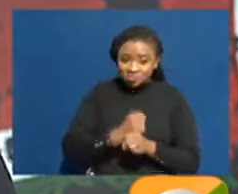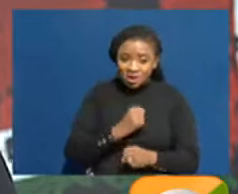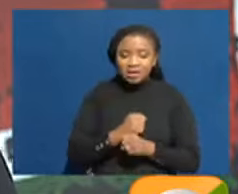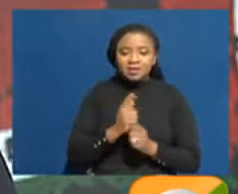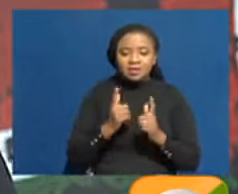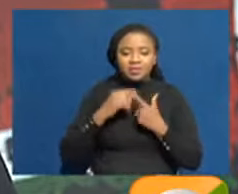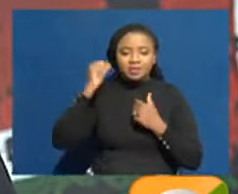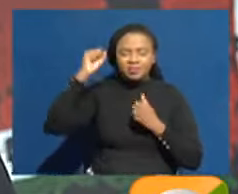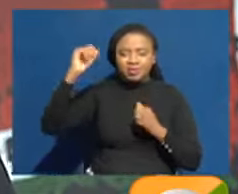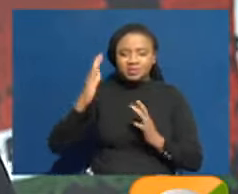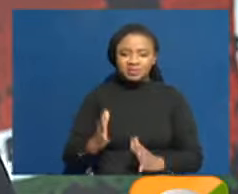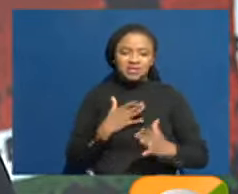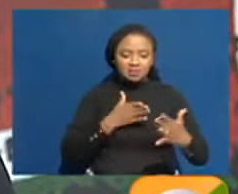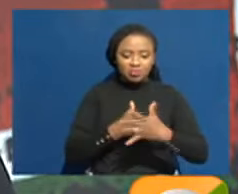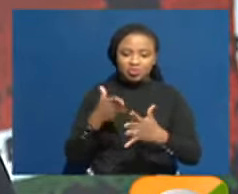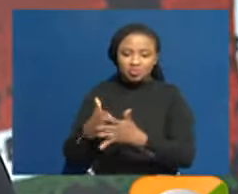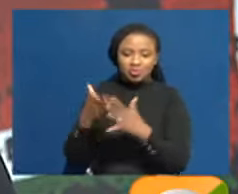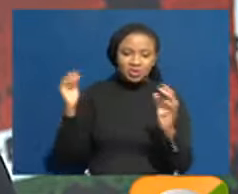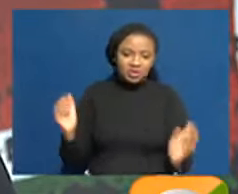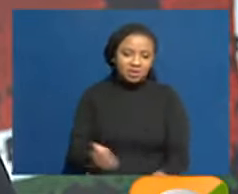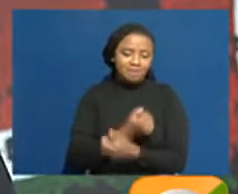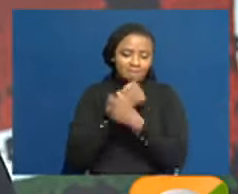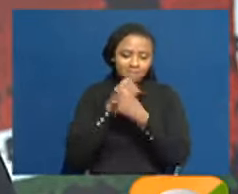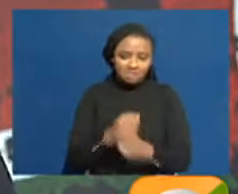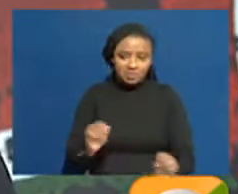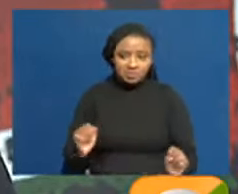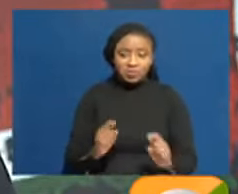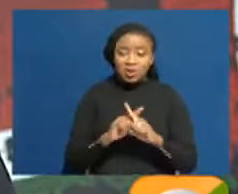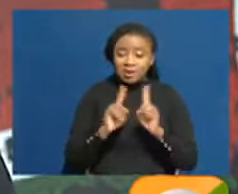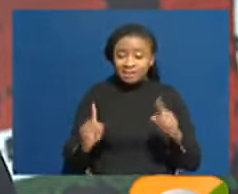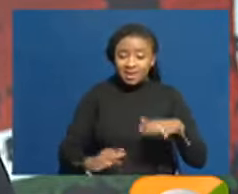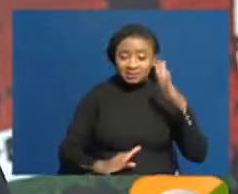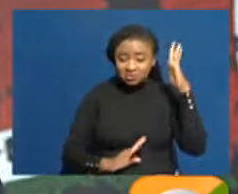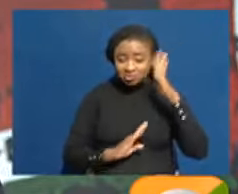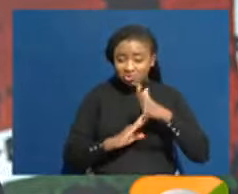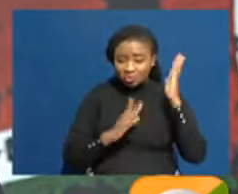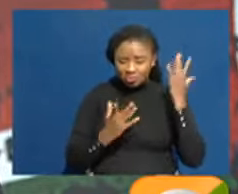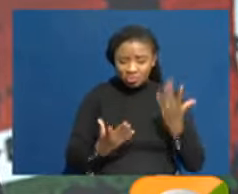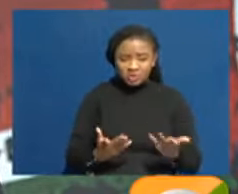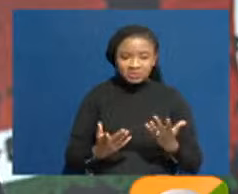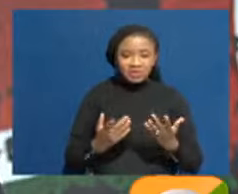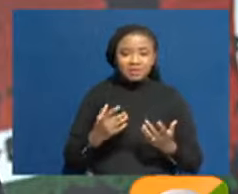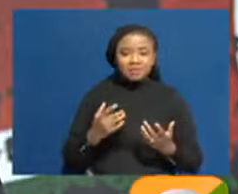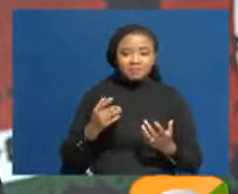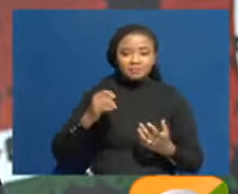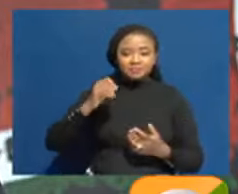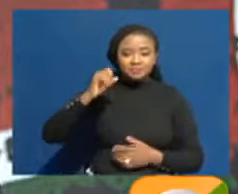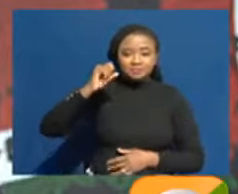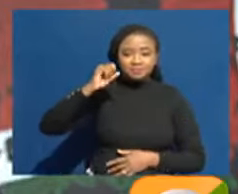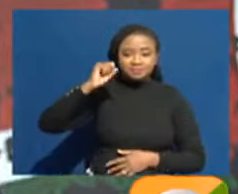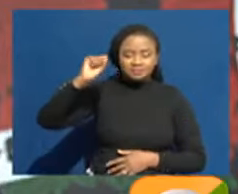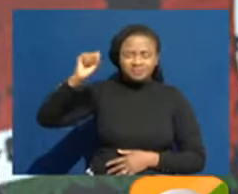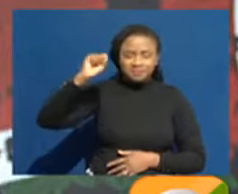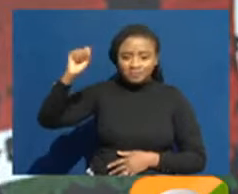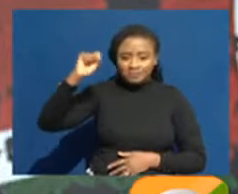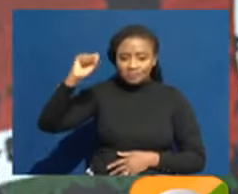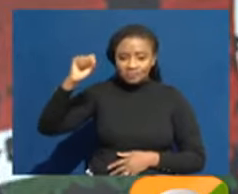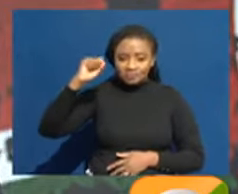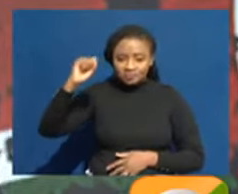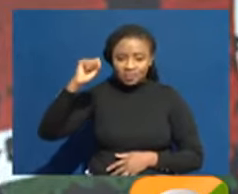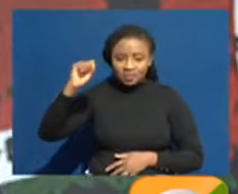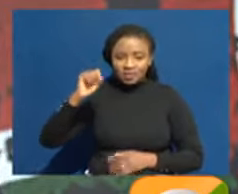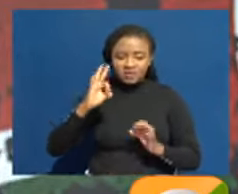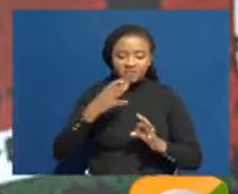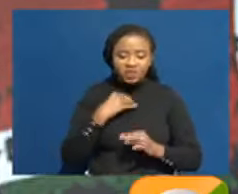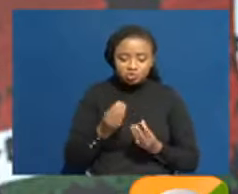way. The one we should not do is for political expediency. In other words, to resolve an